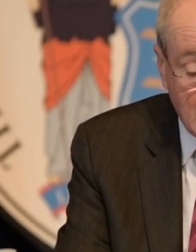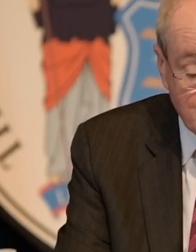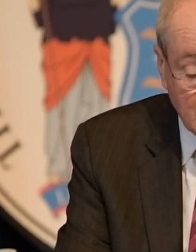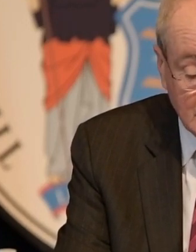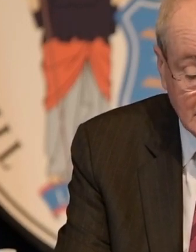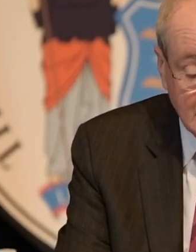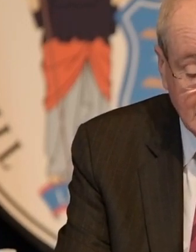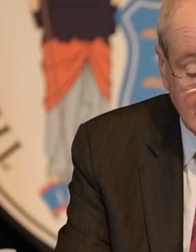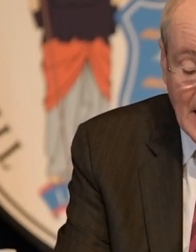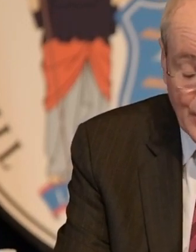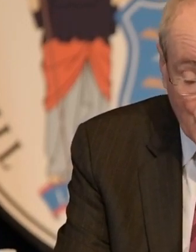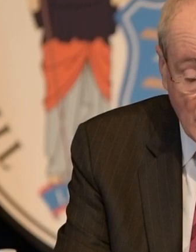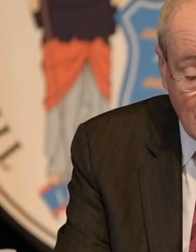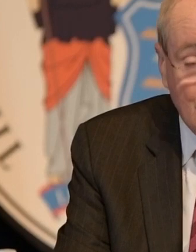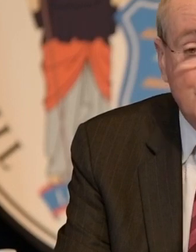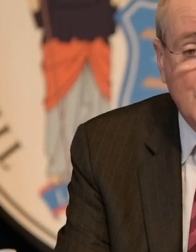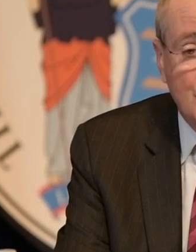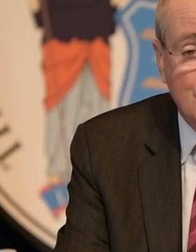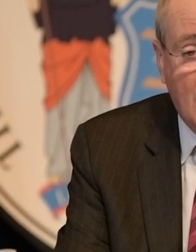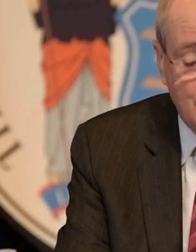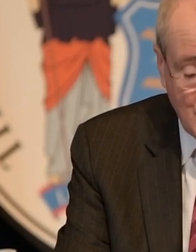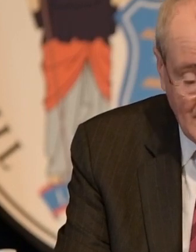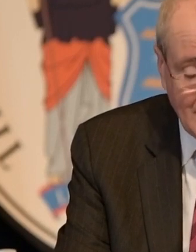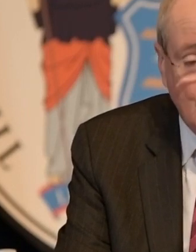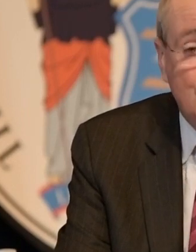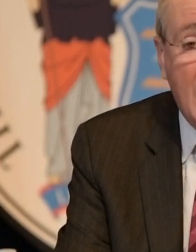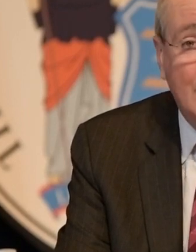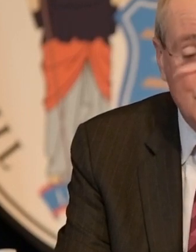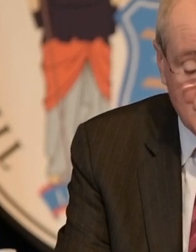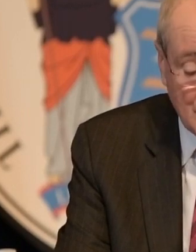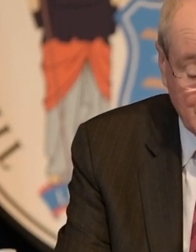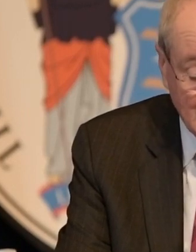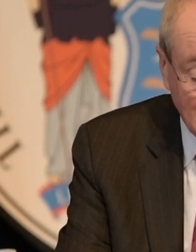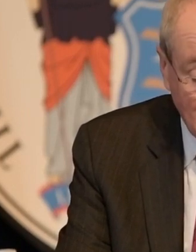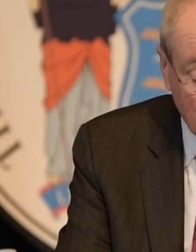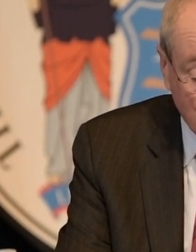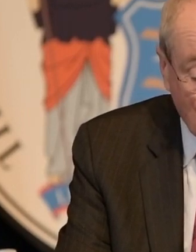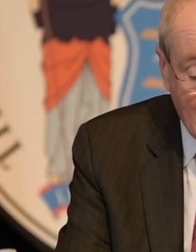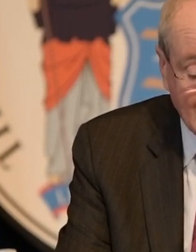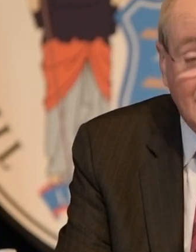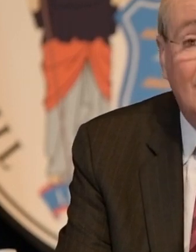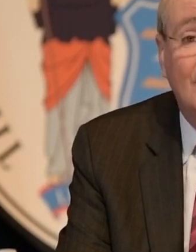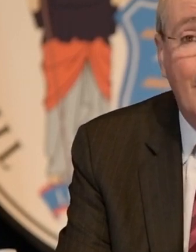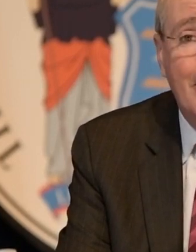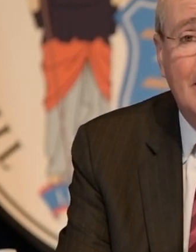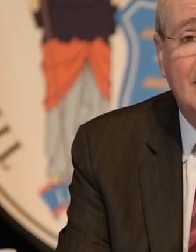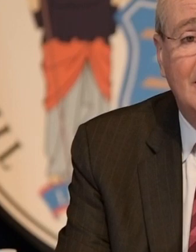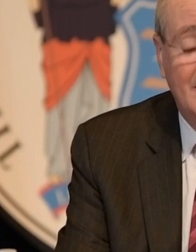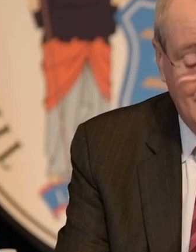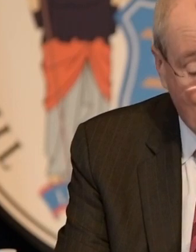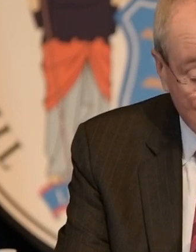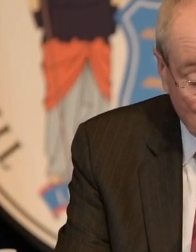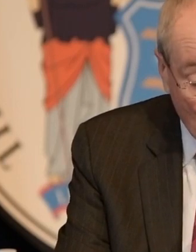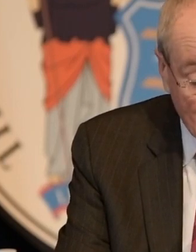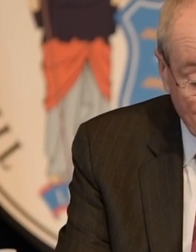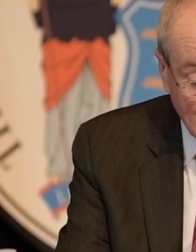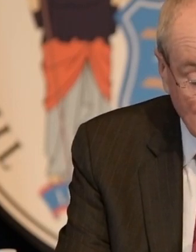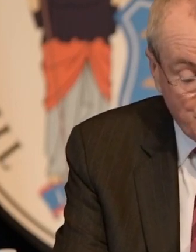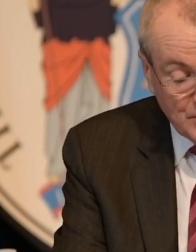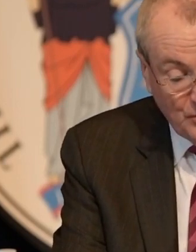of the hospital. I had the great honor to speak with his mom, Jenny, and with Jack himself a short while ago. What a